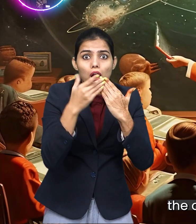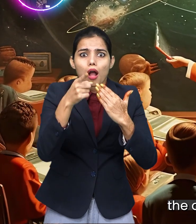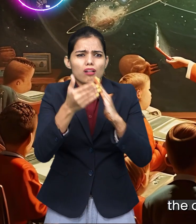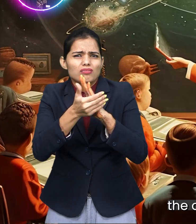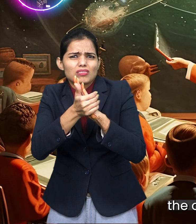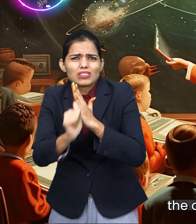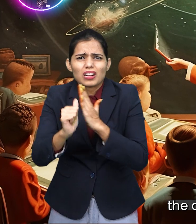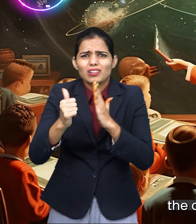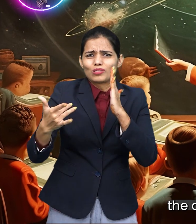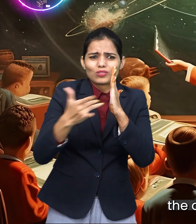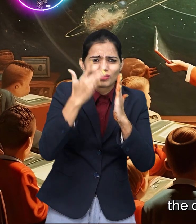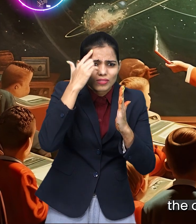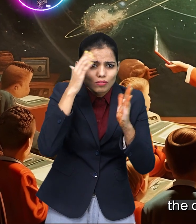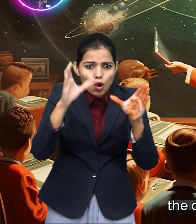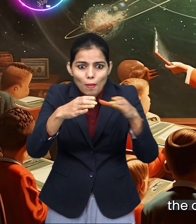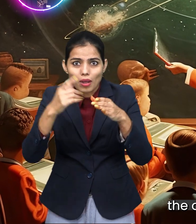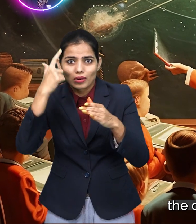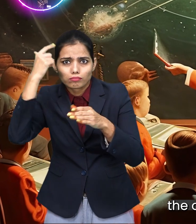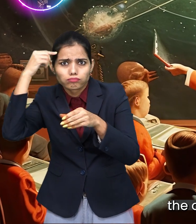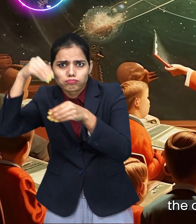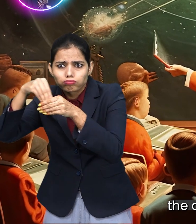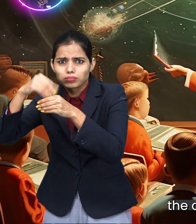needs.